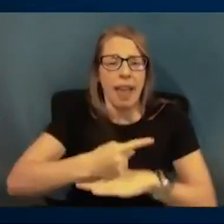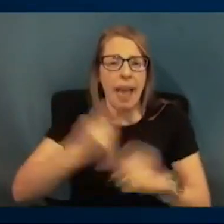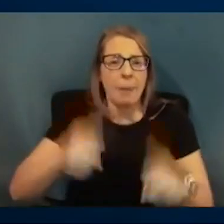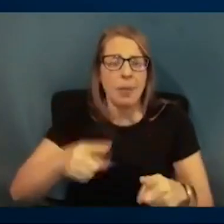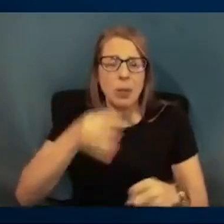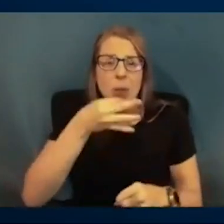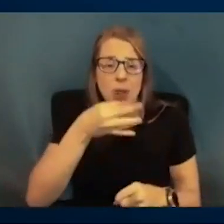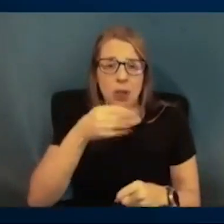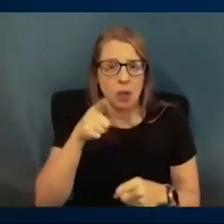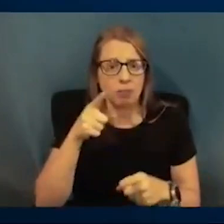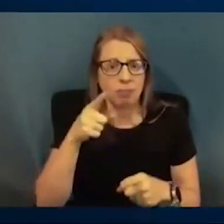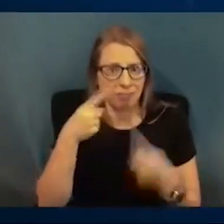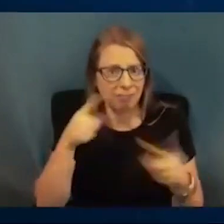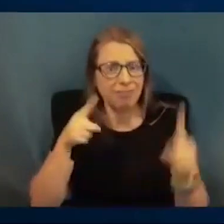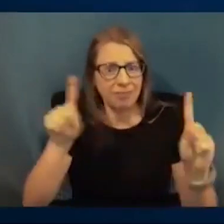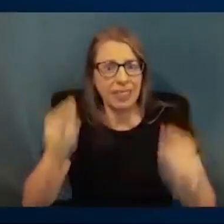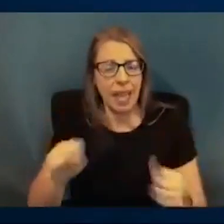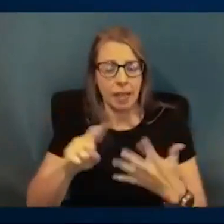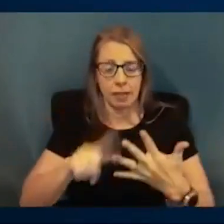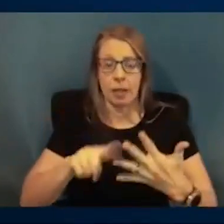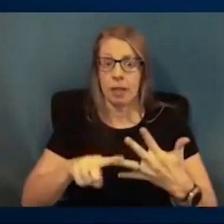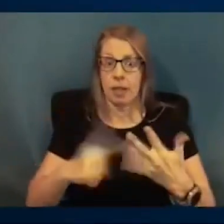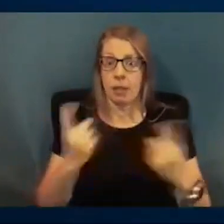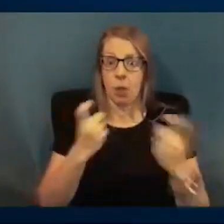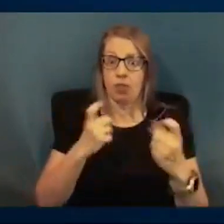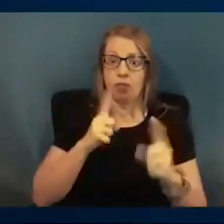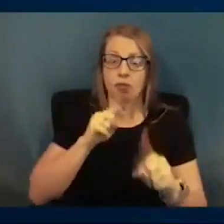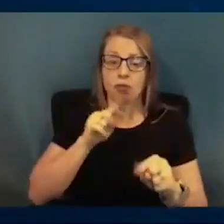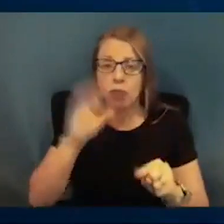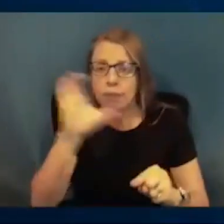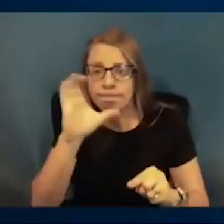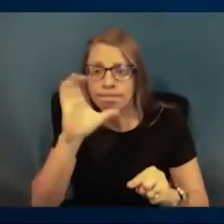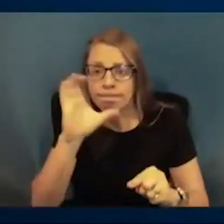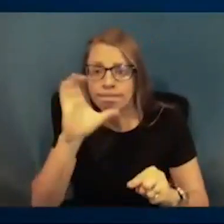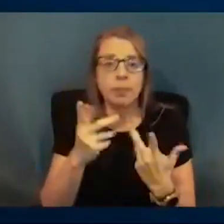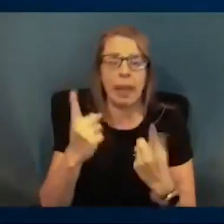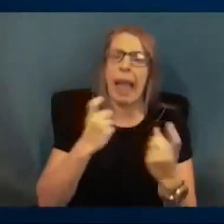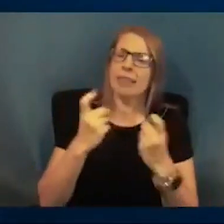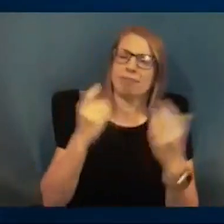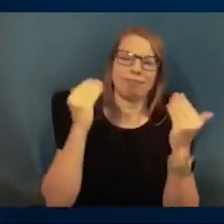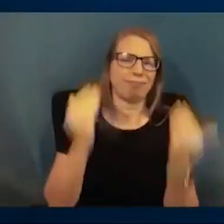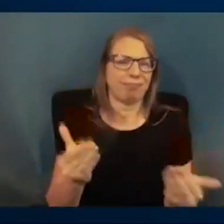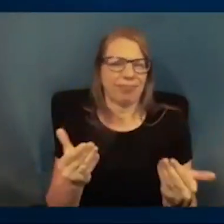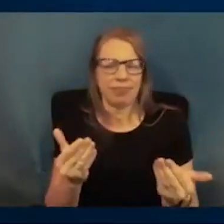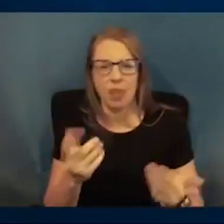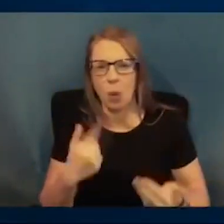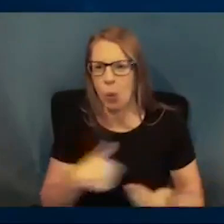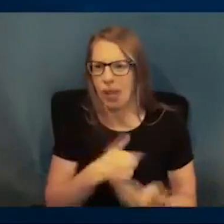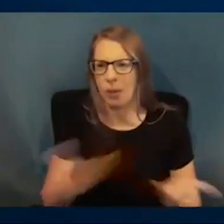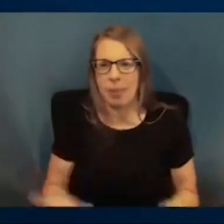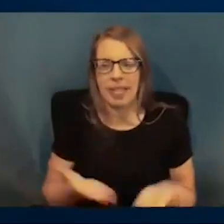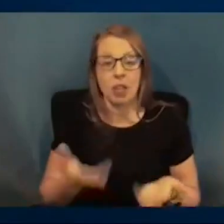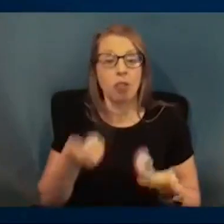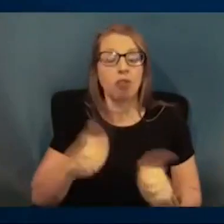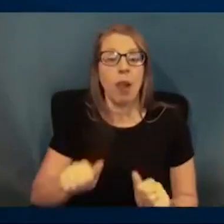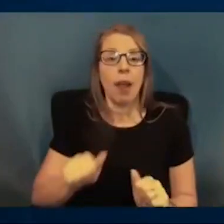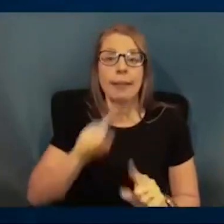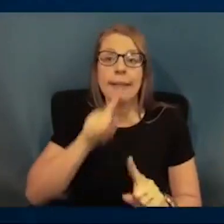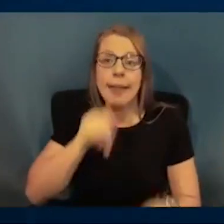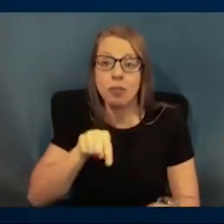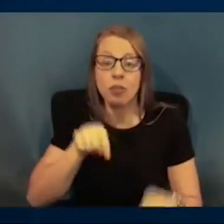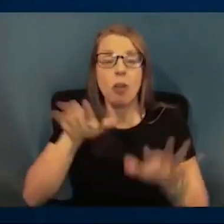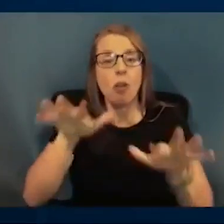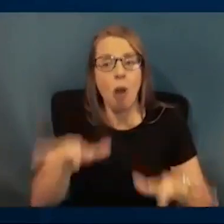do this. Ask questions, seek answers. Always ask us questions. We're going to be here. Please ask those questions. We'll try to answer them in a calm and honest